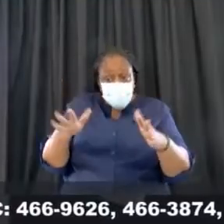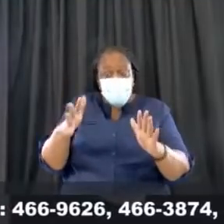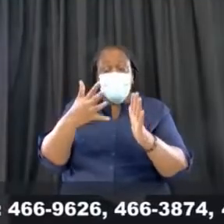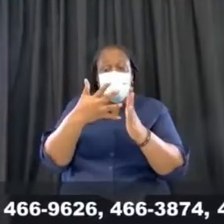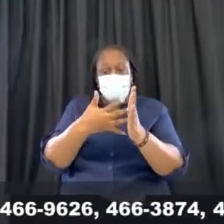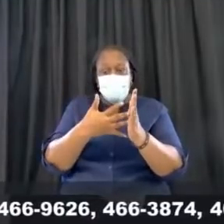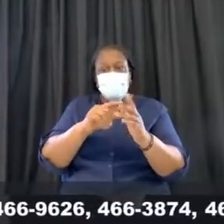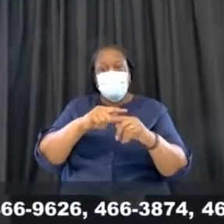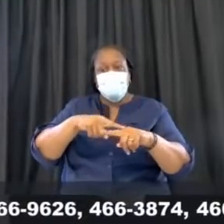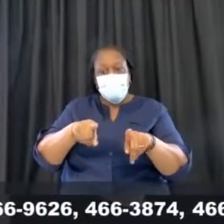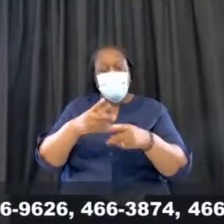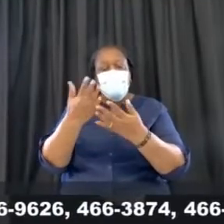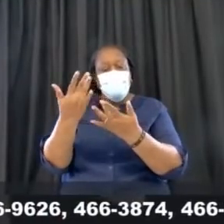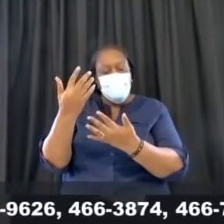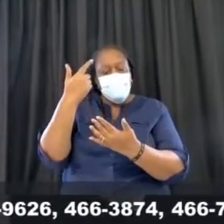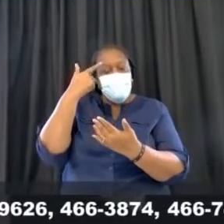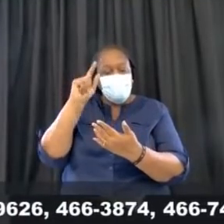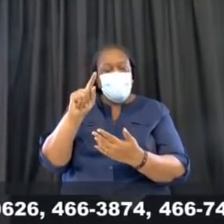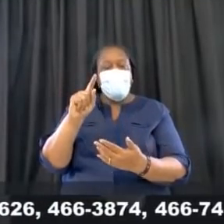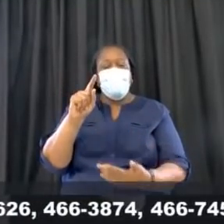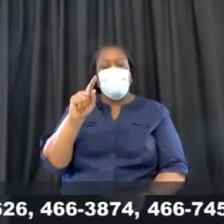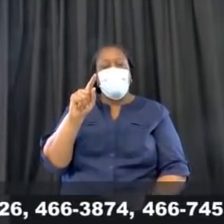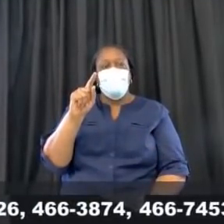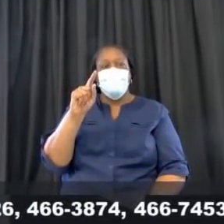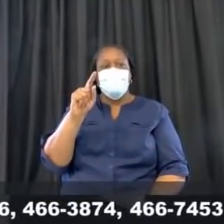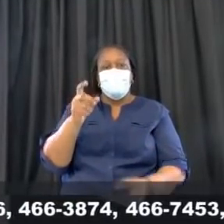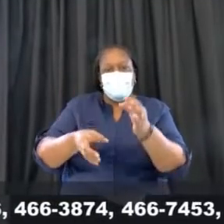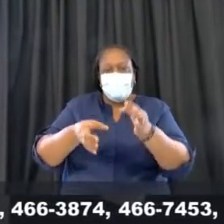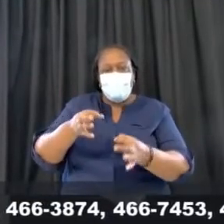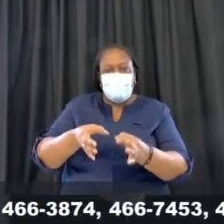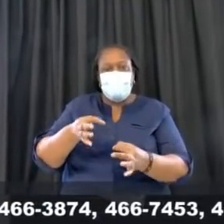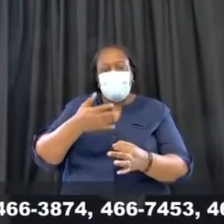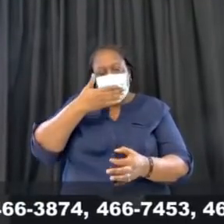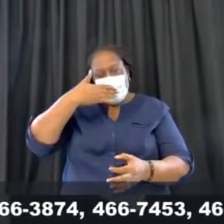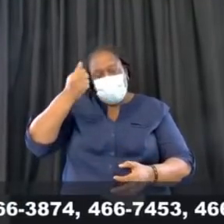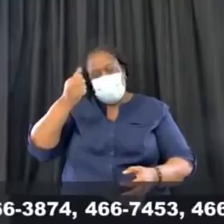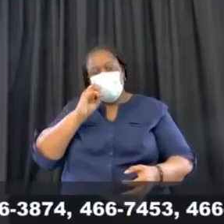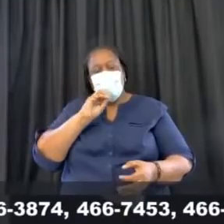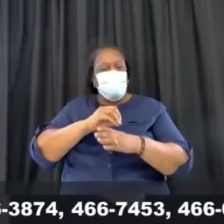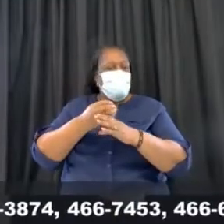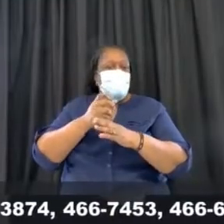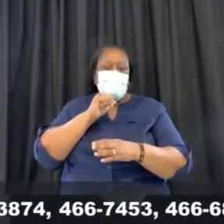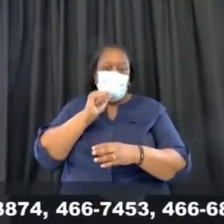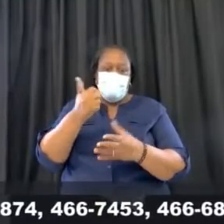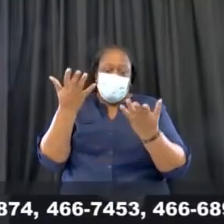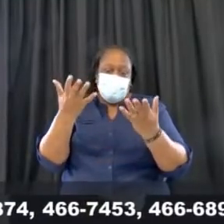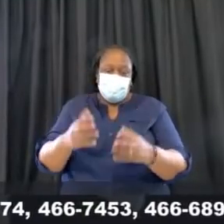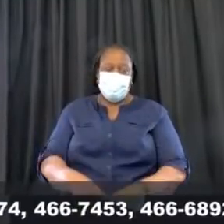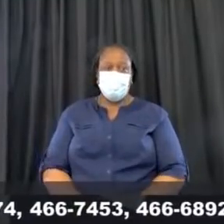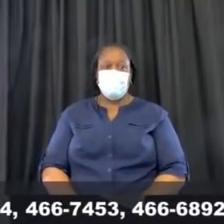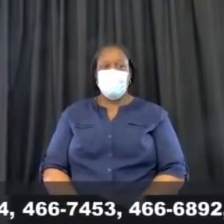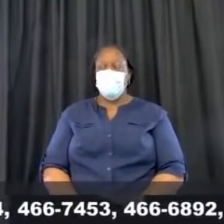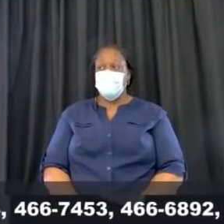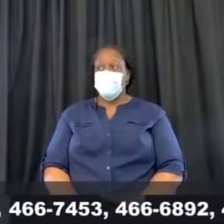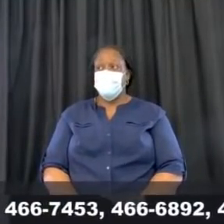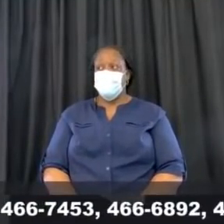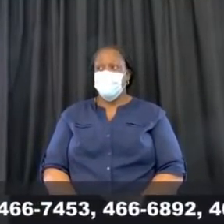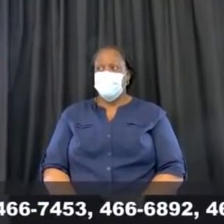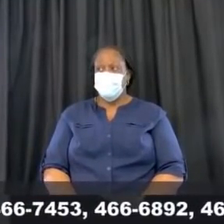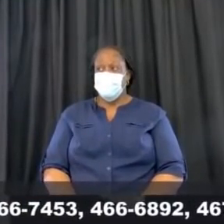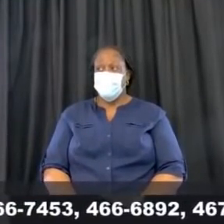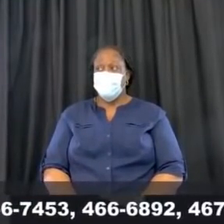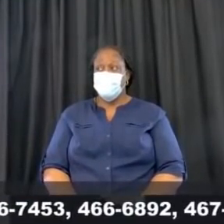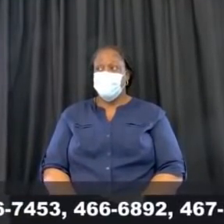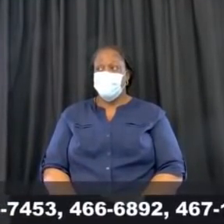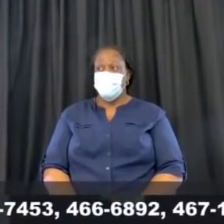about 11:30 last night, and there was a lot of work that had to be done to compile the information. And so there is no attempt